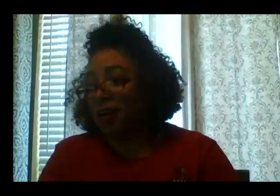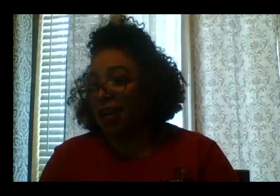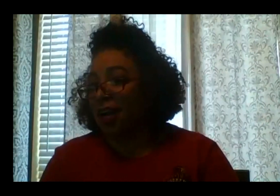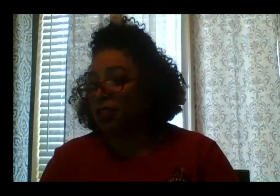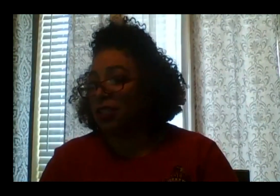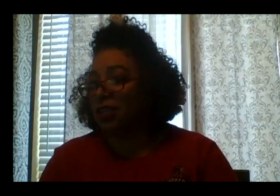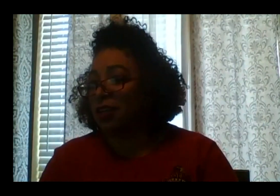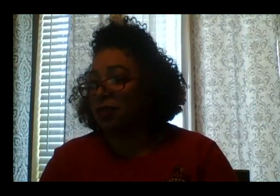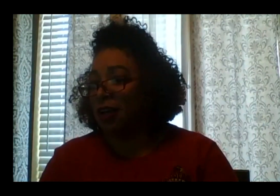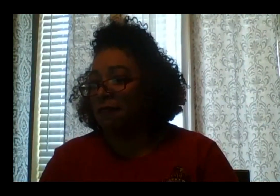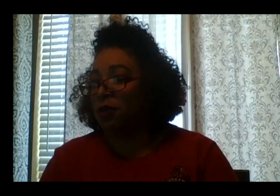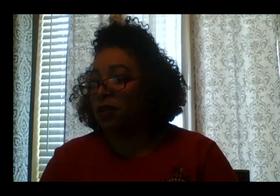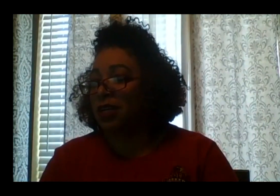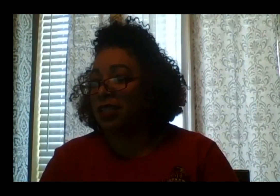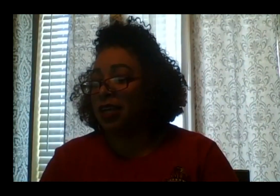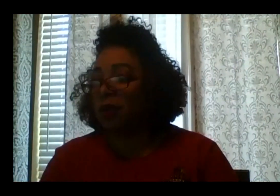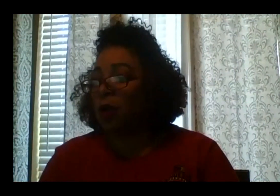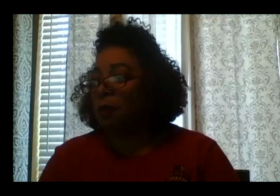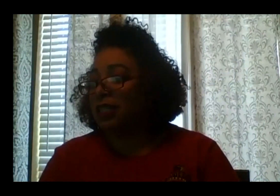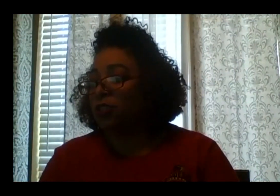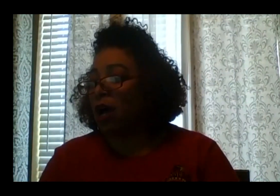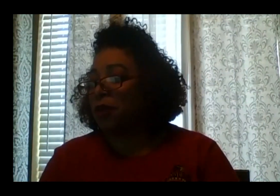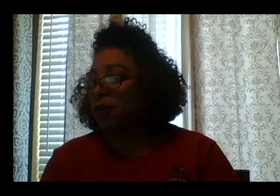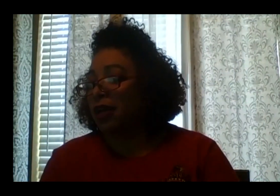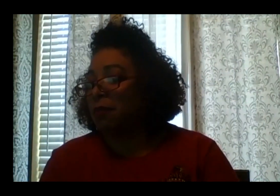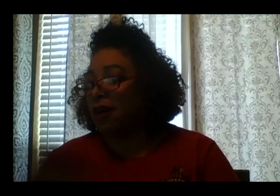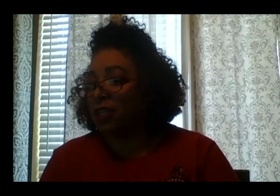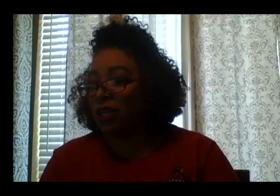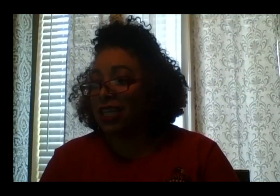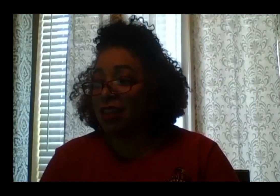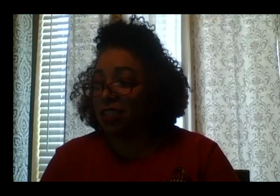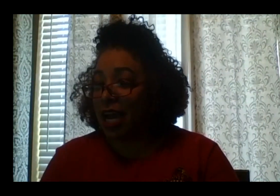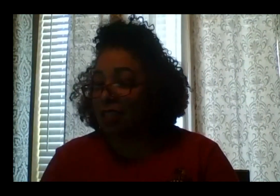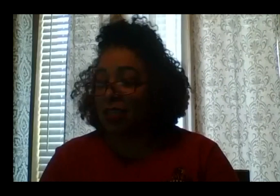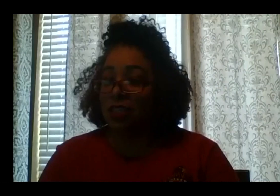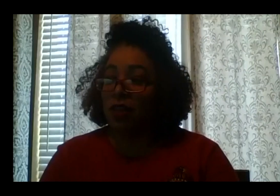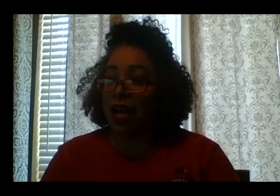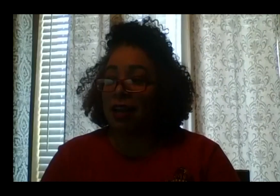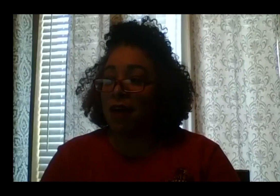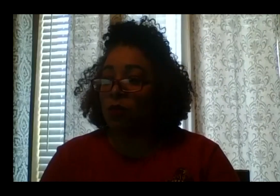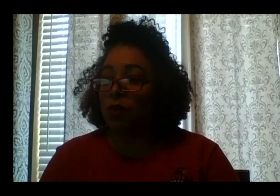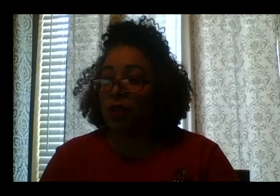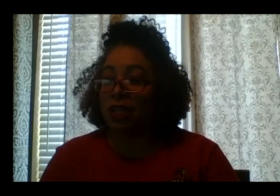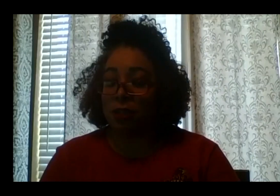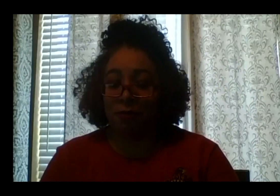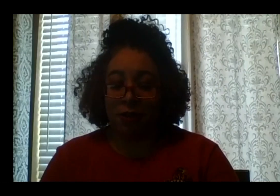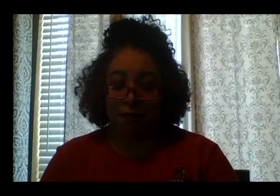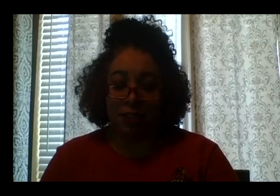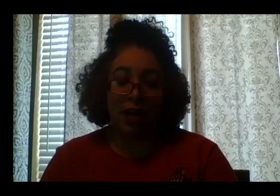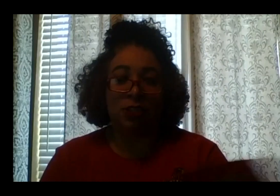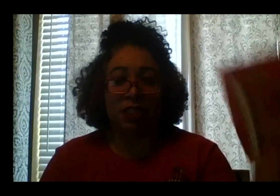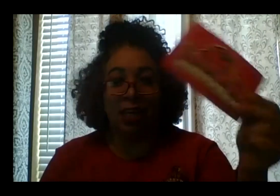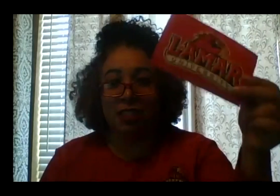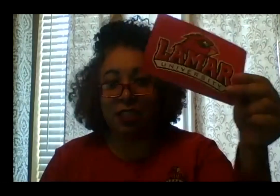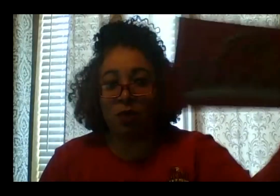your car. And I also send a few little goodies in there. Please drop your email address in the chat so that I can follow up with you to get your